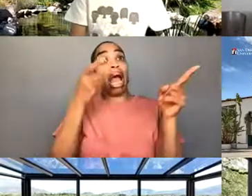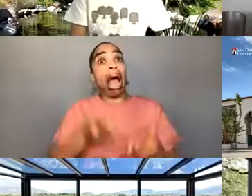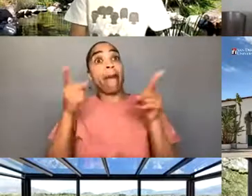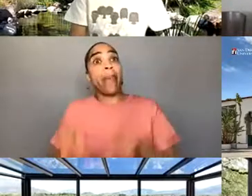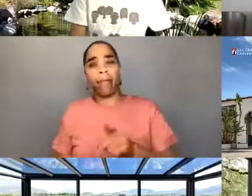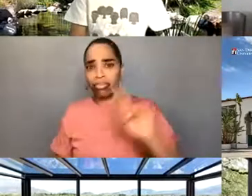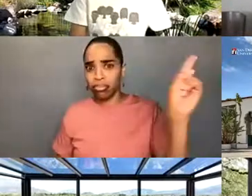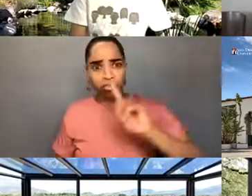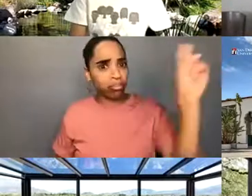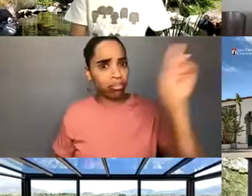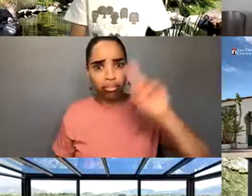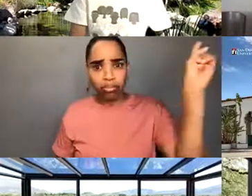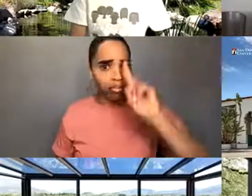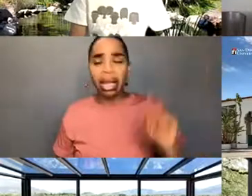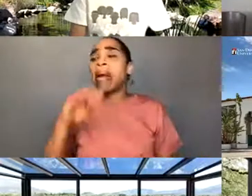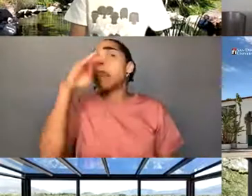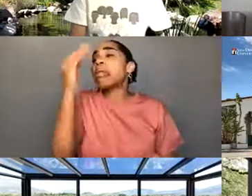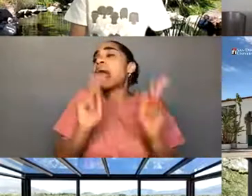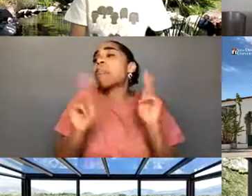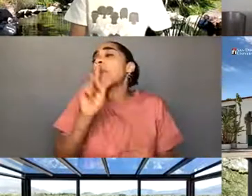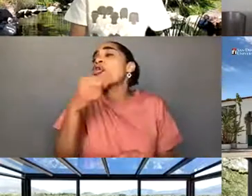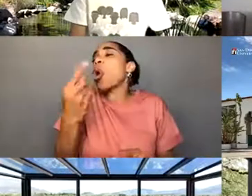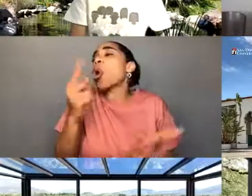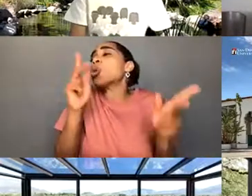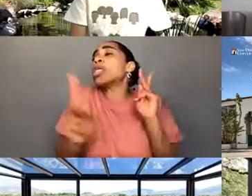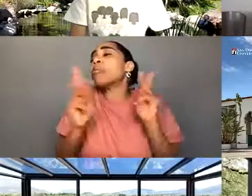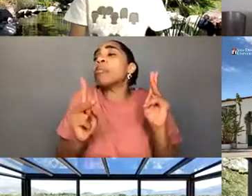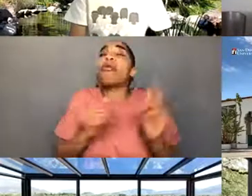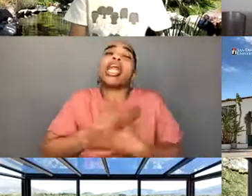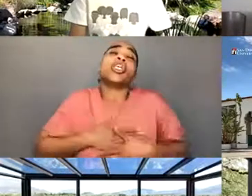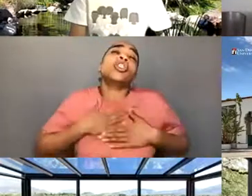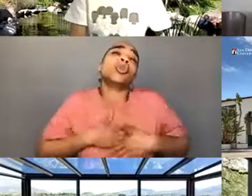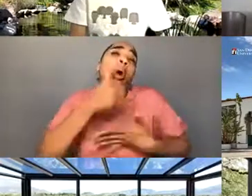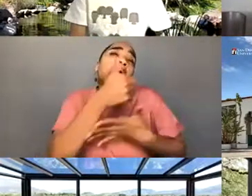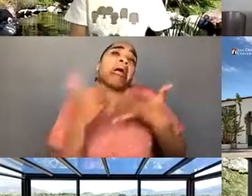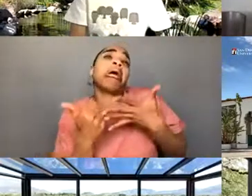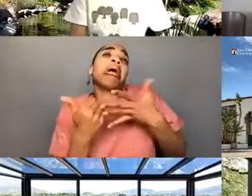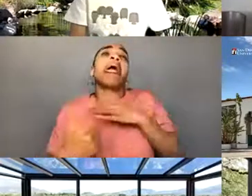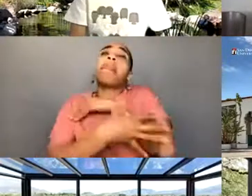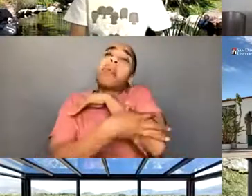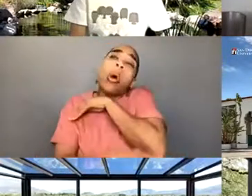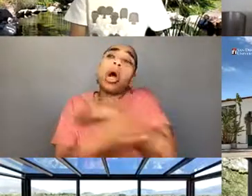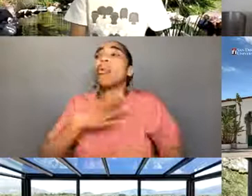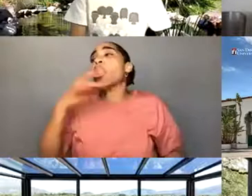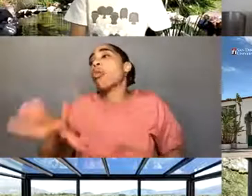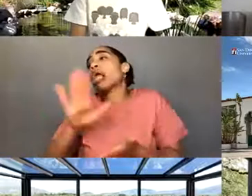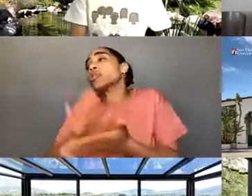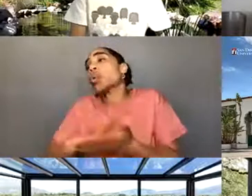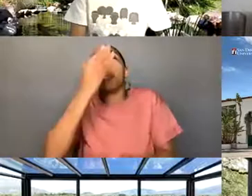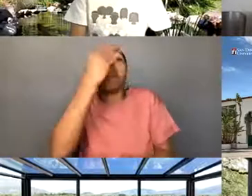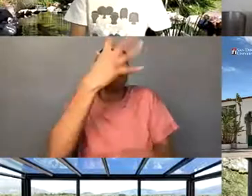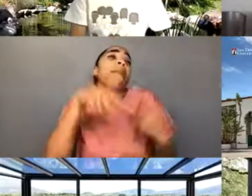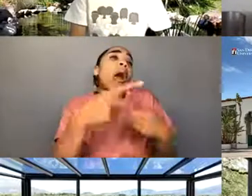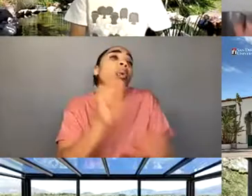because somehow Black people are the only people in the history of the world who just like living in poverty and don't like school and don't care about work. Like